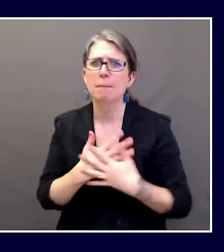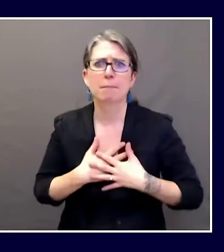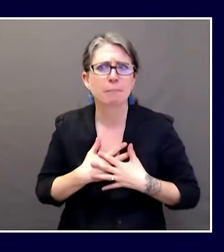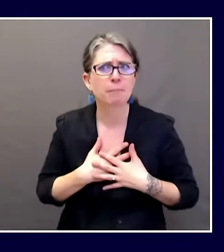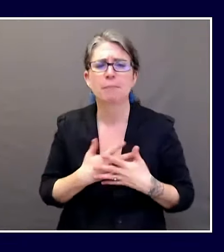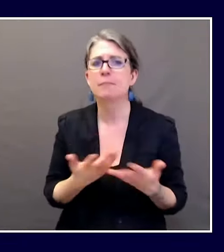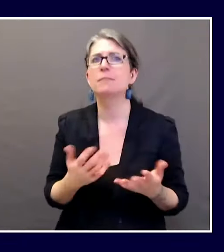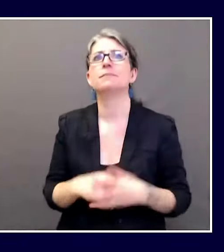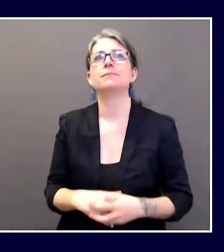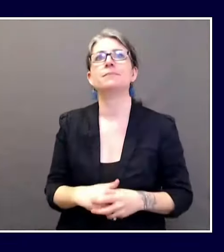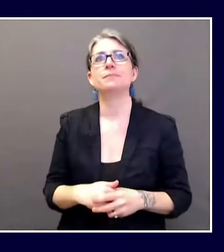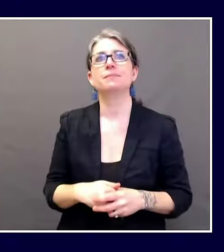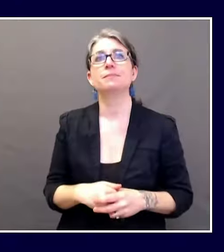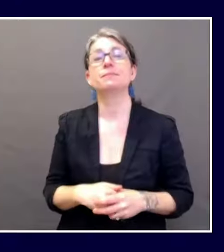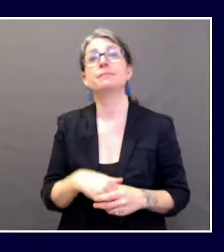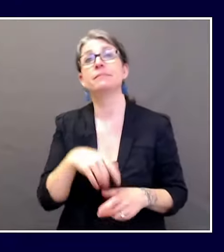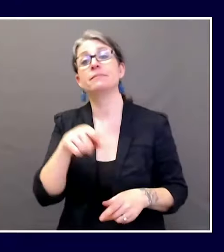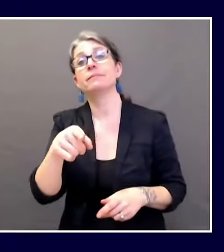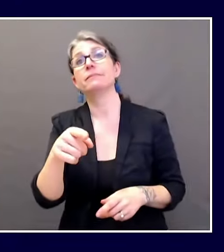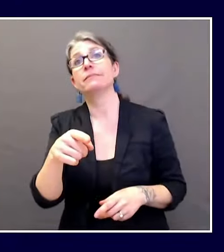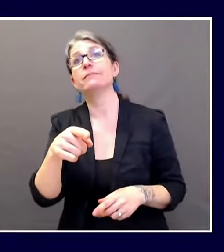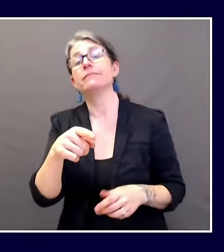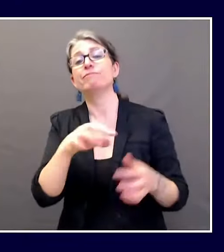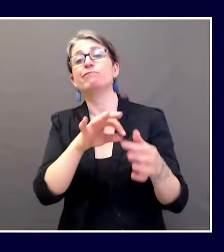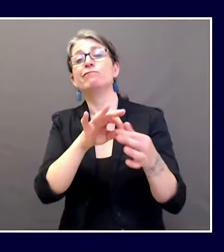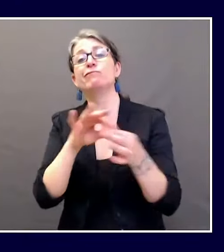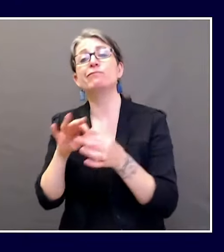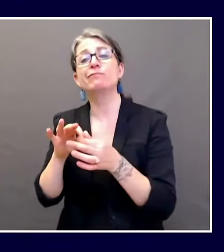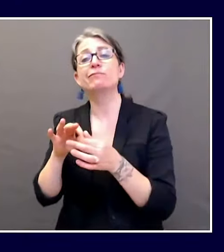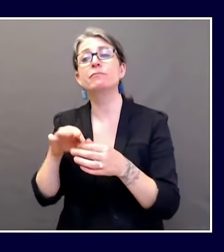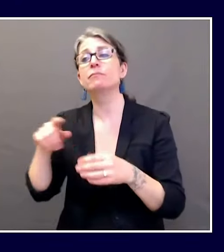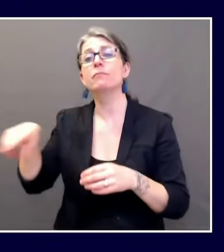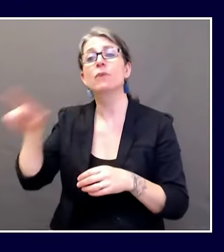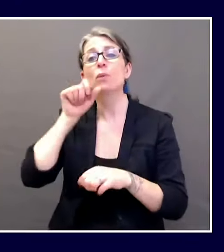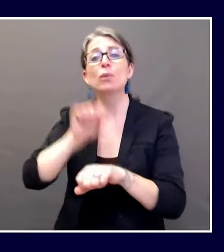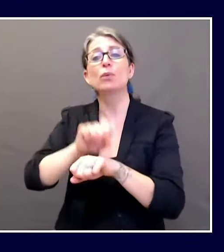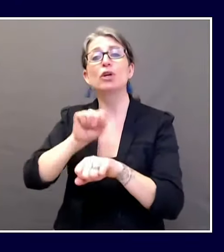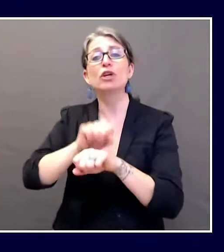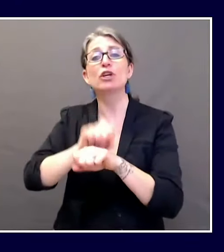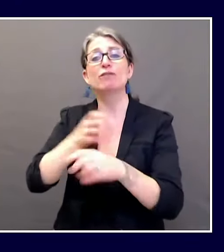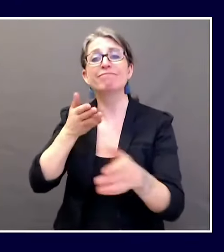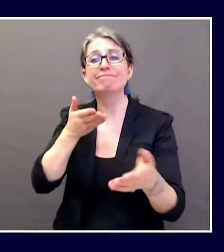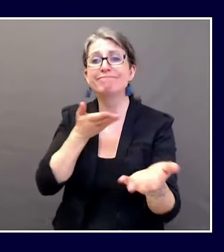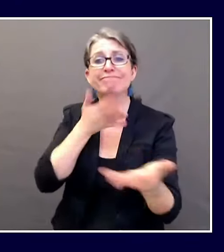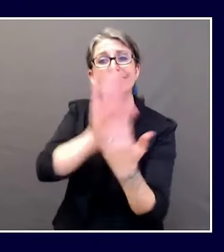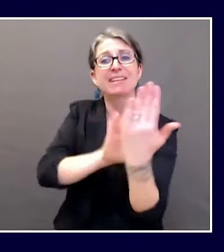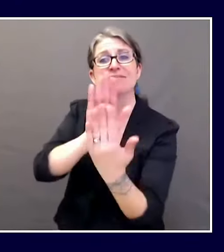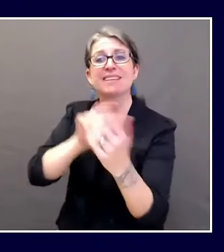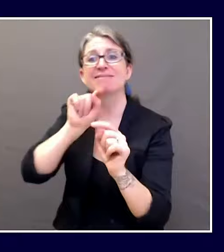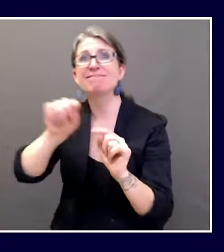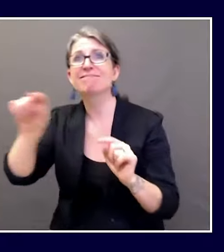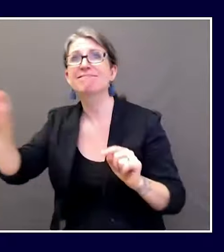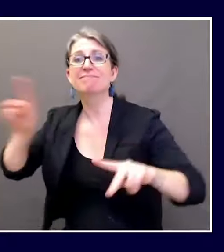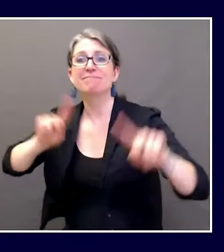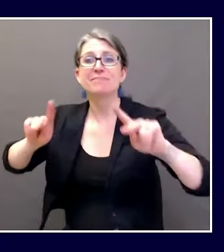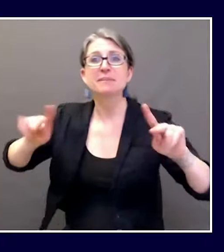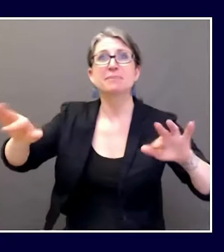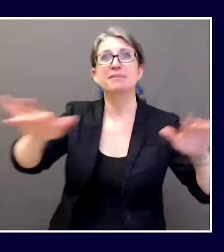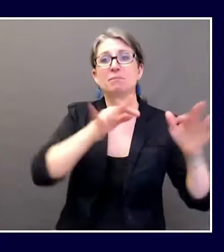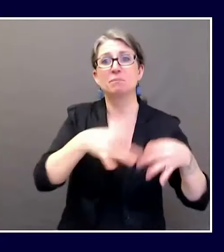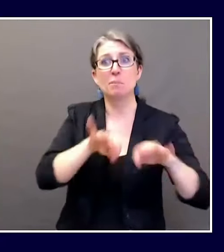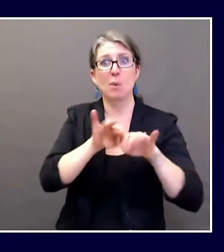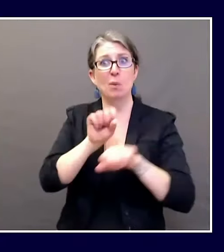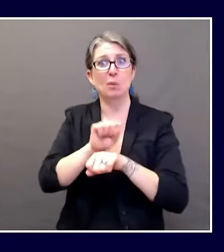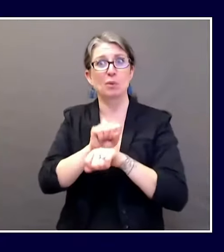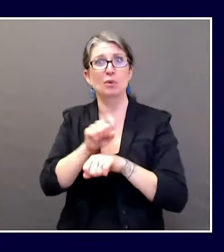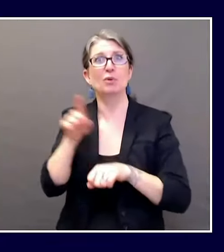documents from CDC, HRSA, or the White House indicating what the parameters would be. around, say, essential workers and others. So